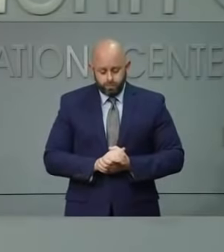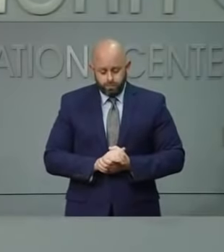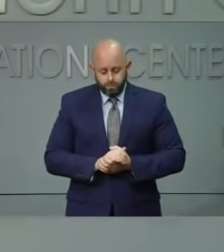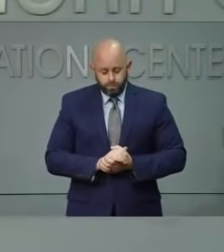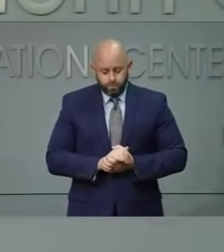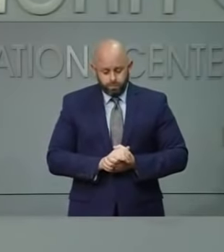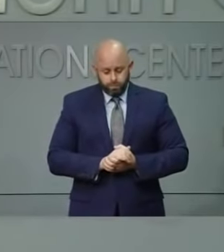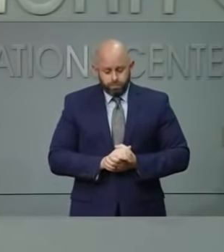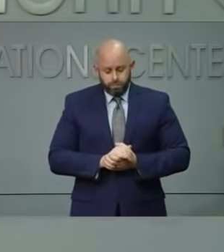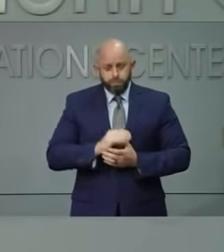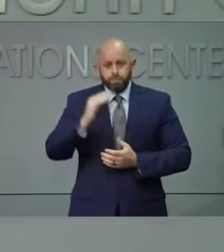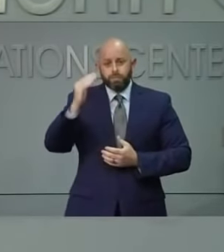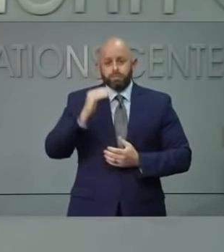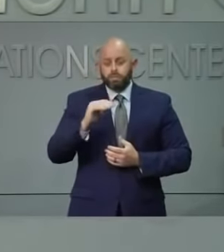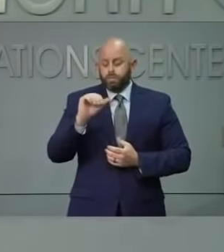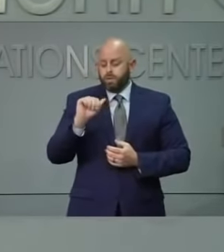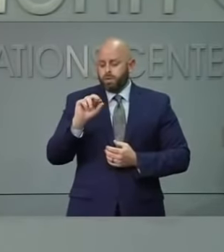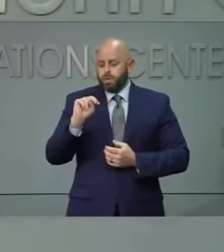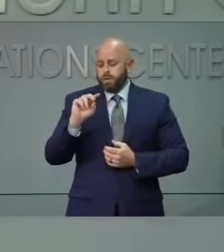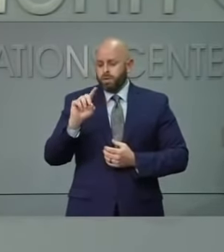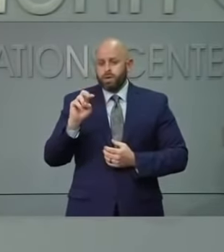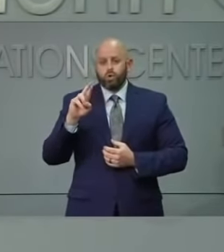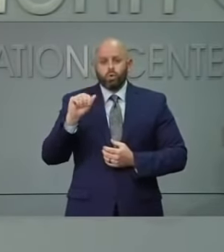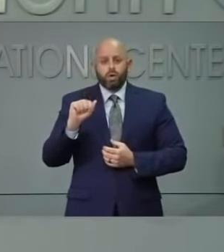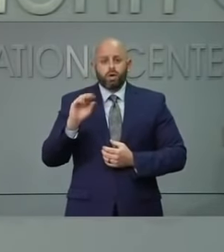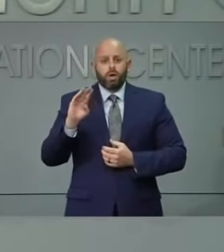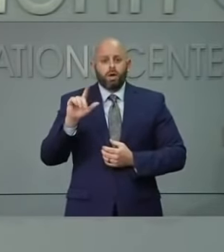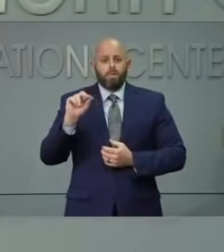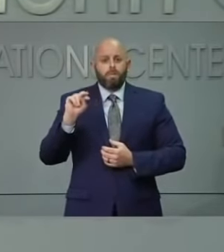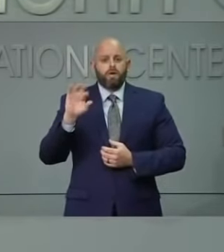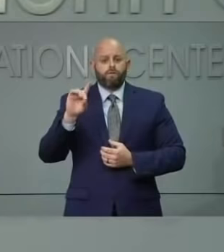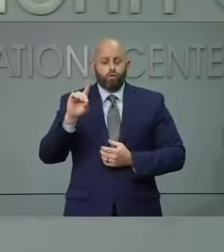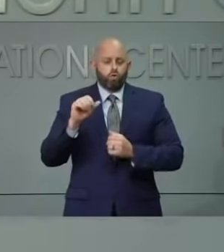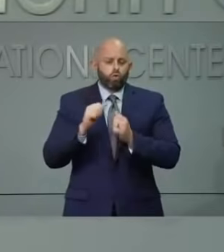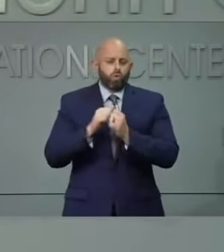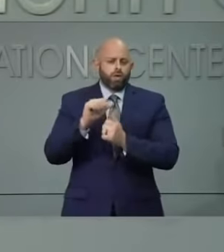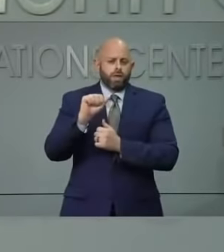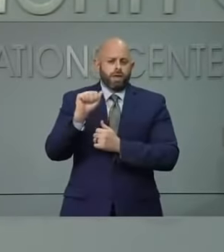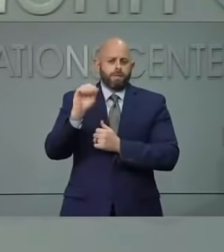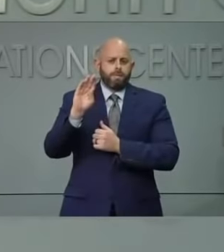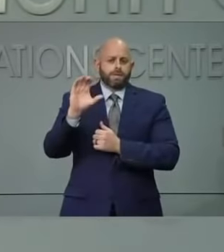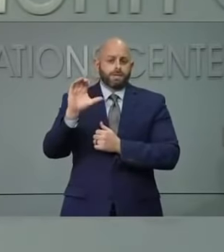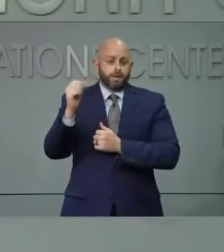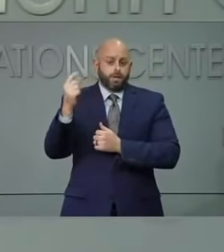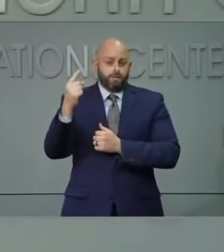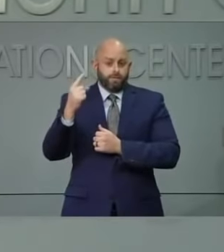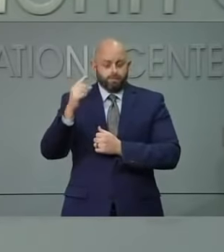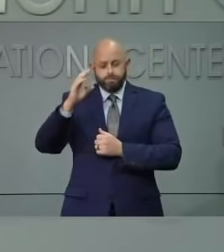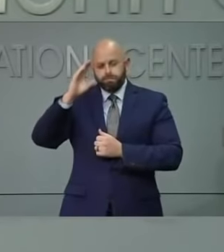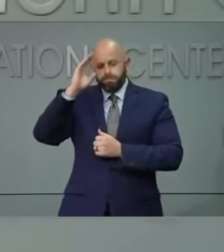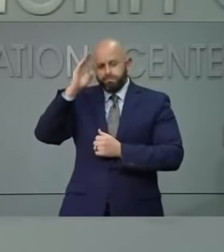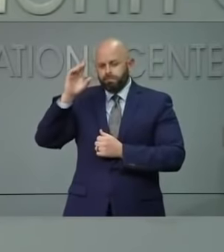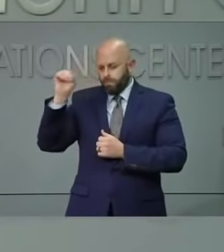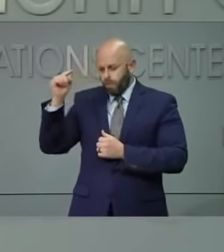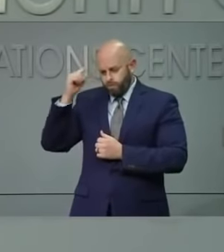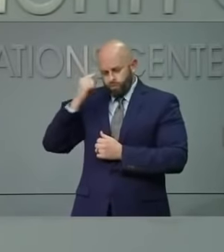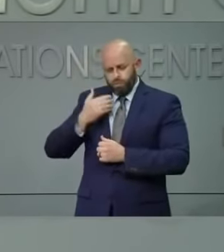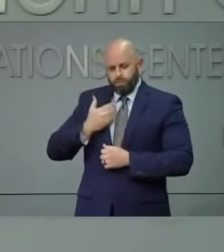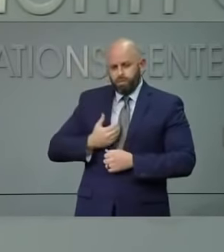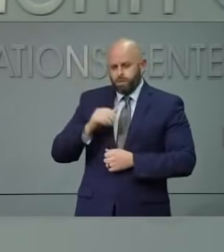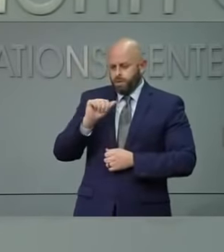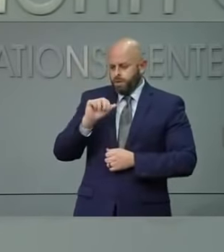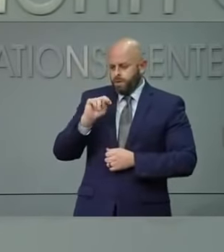Our next question is from Andrea Blanford with ABC 11. Hi, Governor. It's Andrea Blanford with ABC